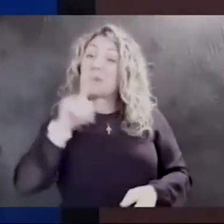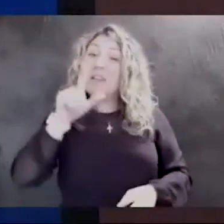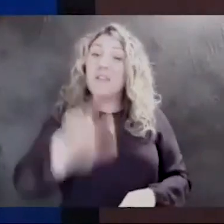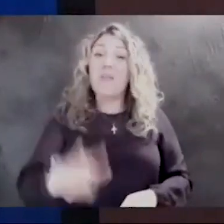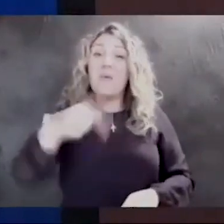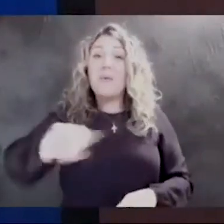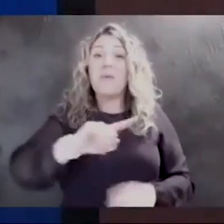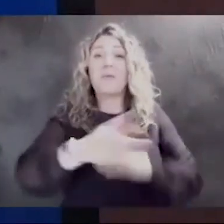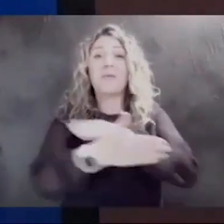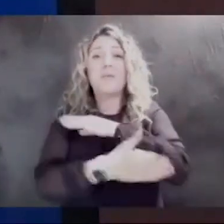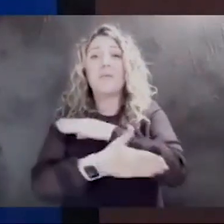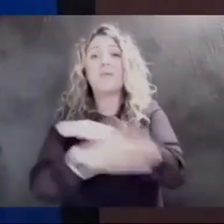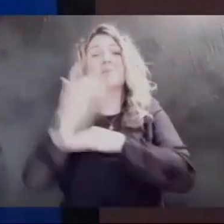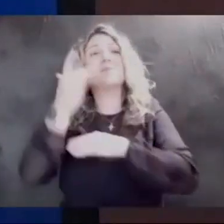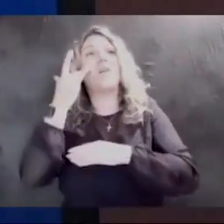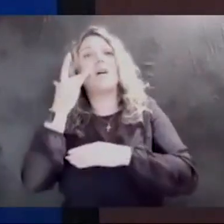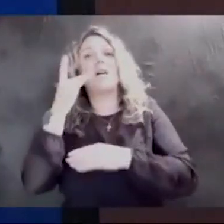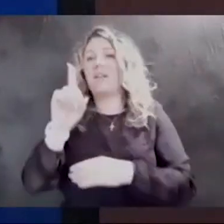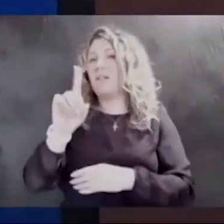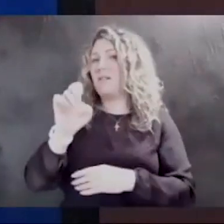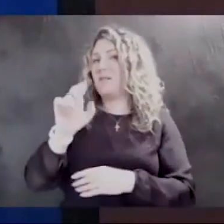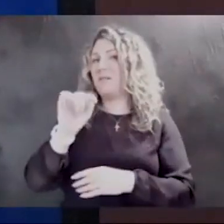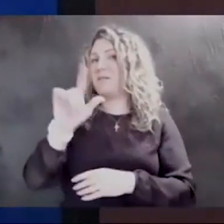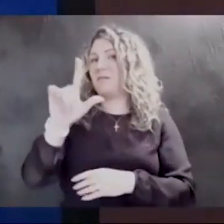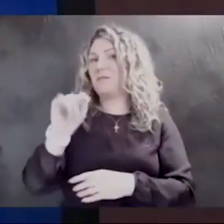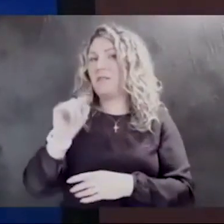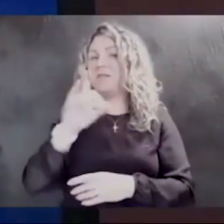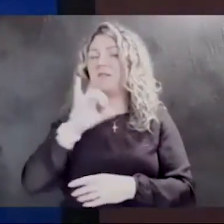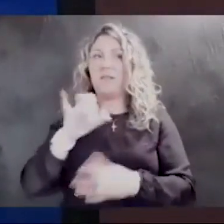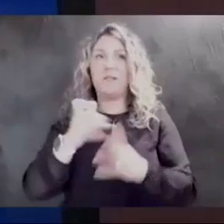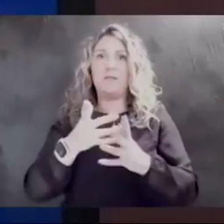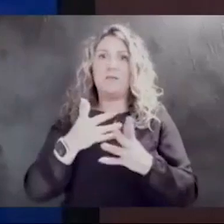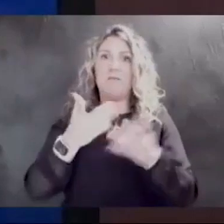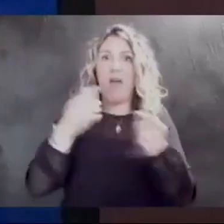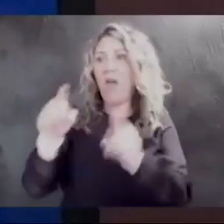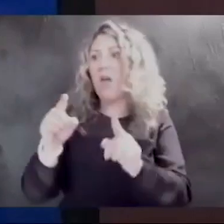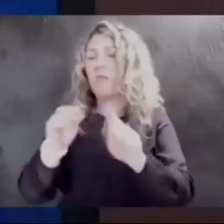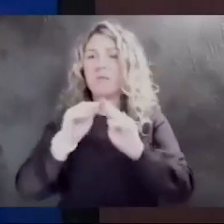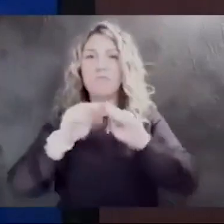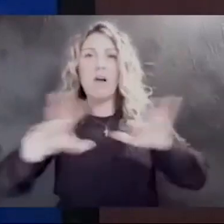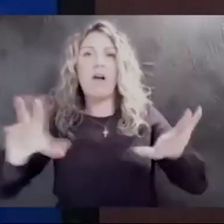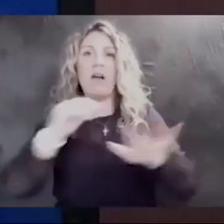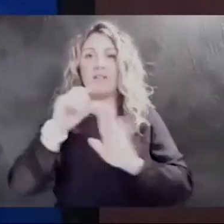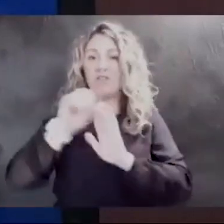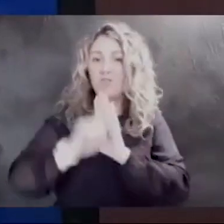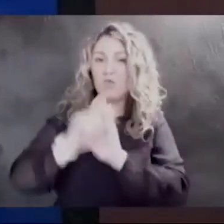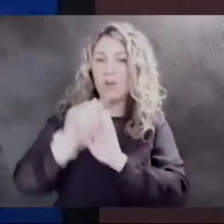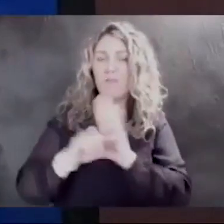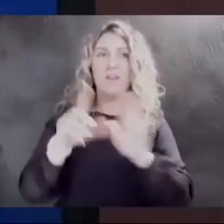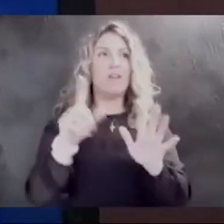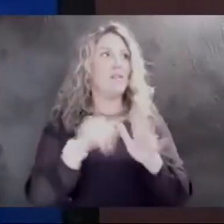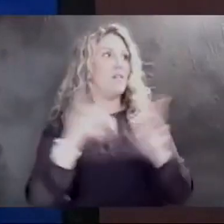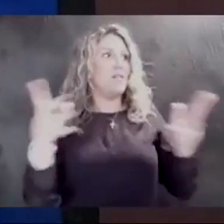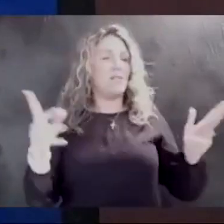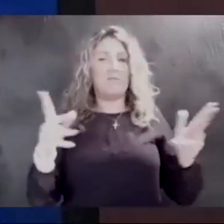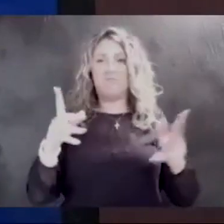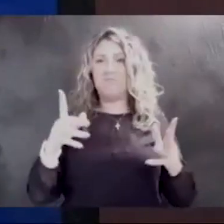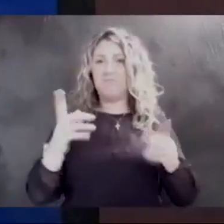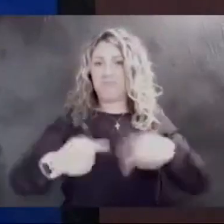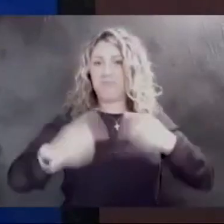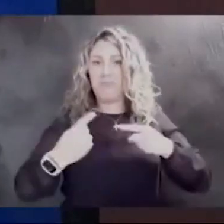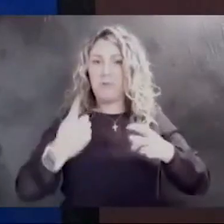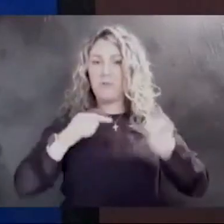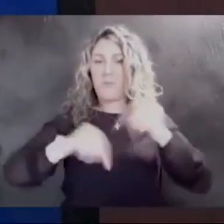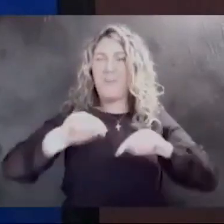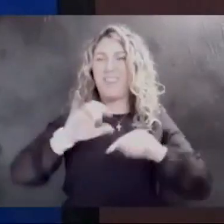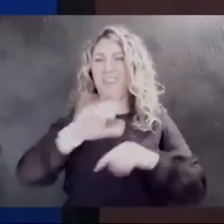the Delta virus is ripping through them. It's why Springfield's having so much trouble. And part of the reason they are also having so much trouble, just to get back to that question about Springfield, is that